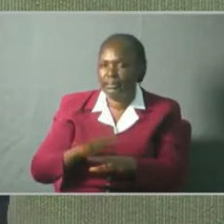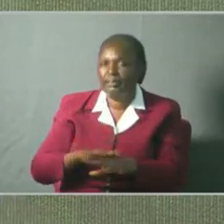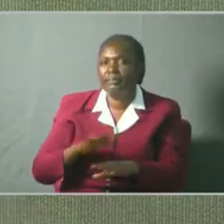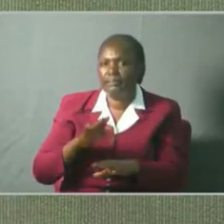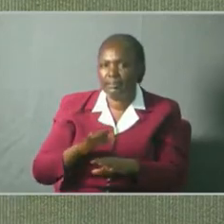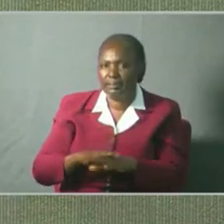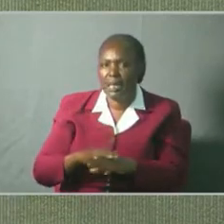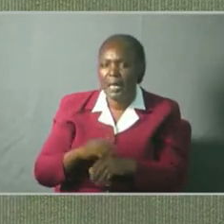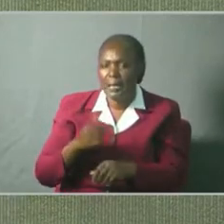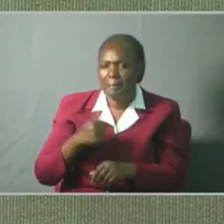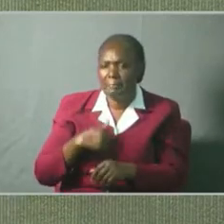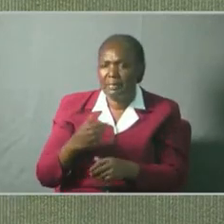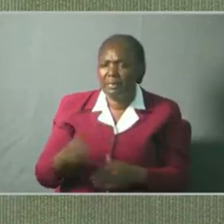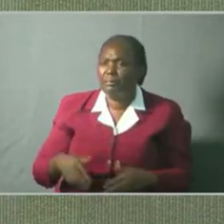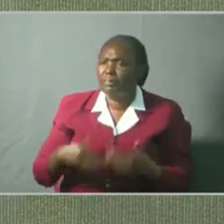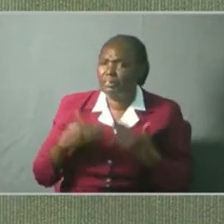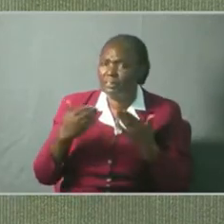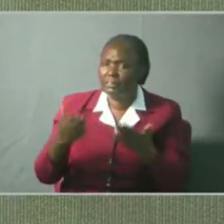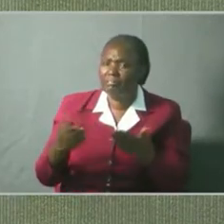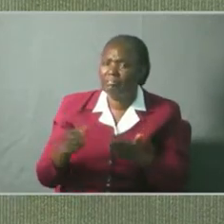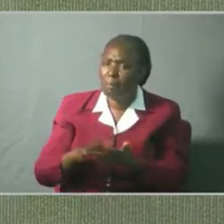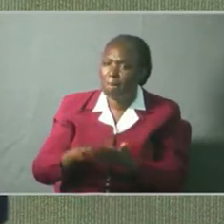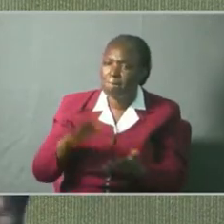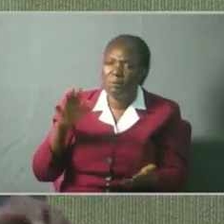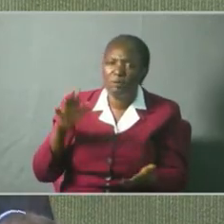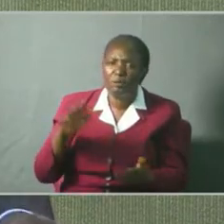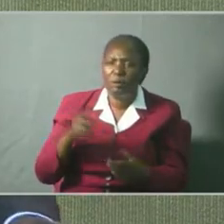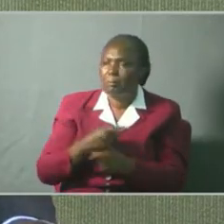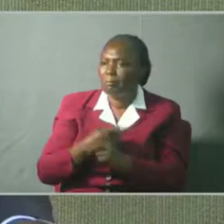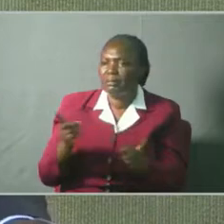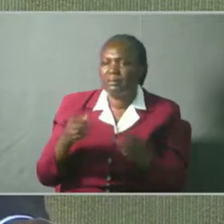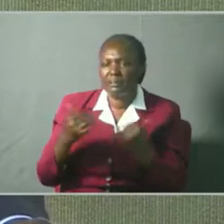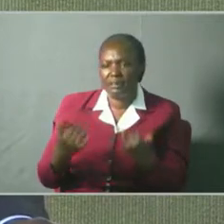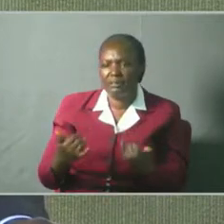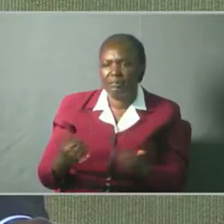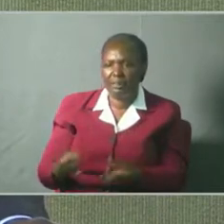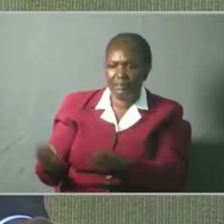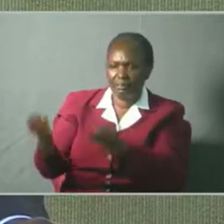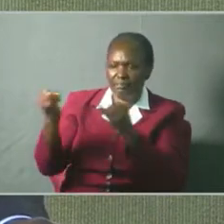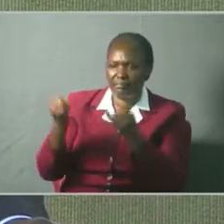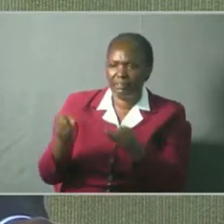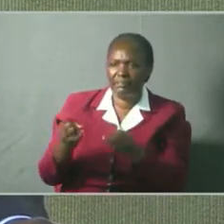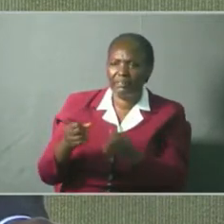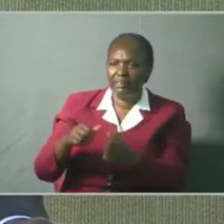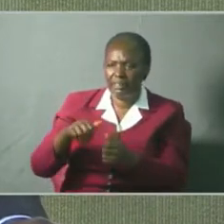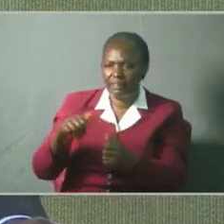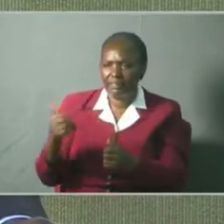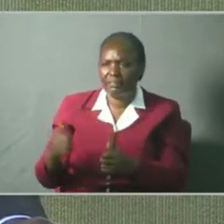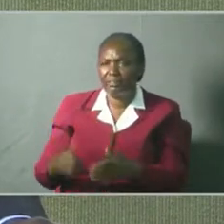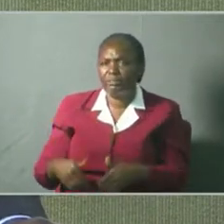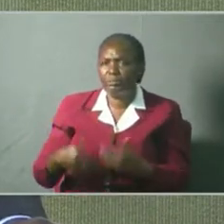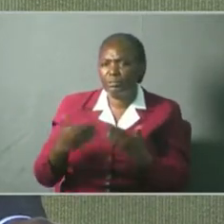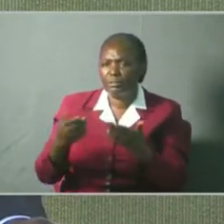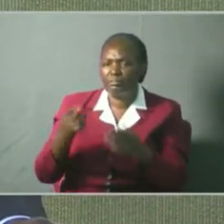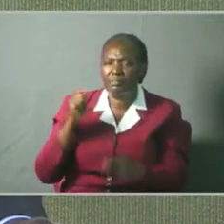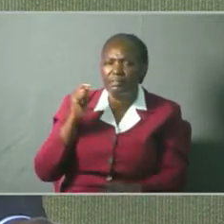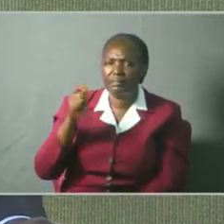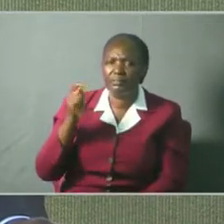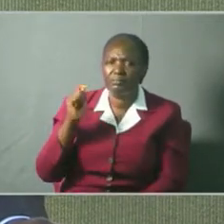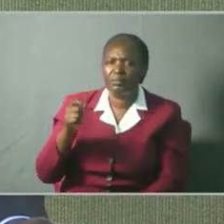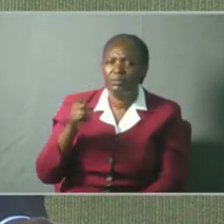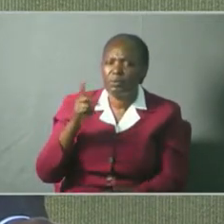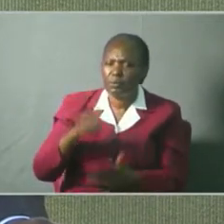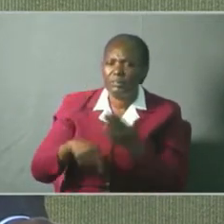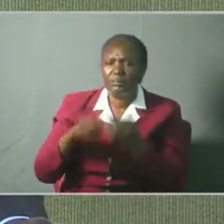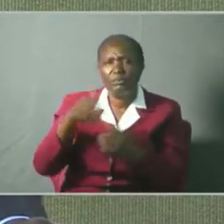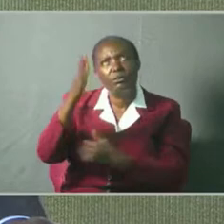I could give more, but I want to give other people the chance also to give their testimonies. What has God done for you in the